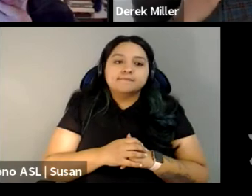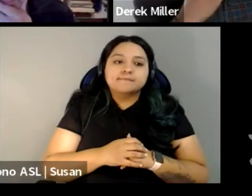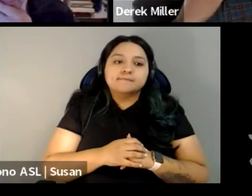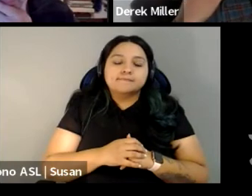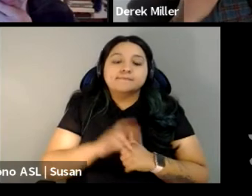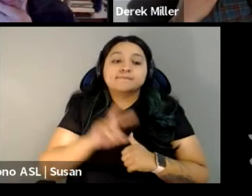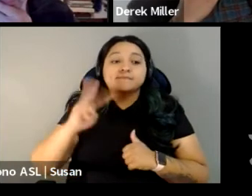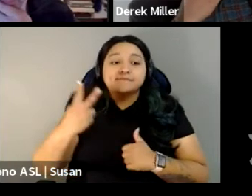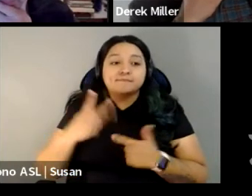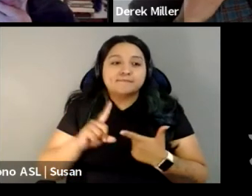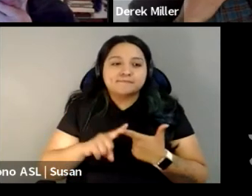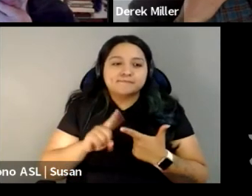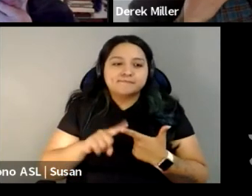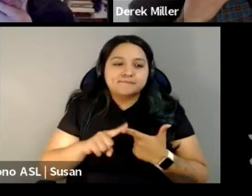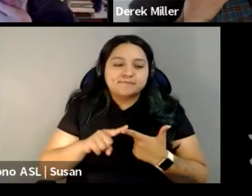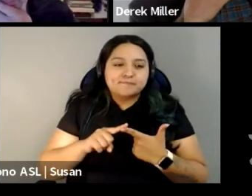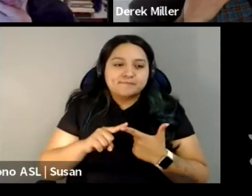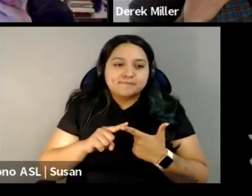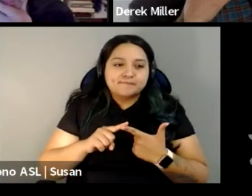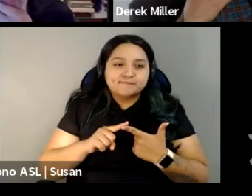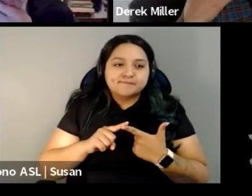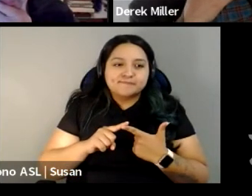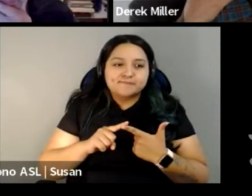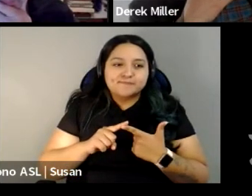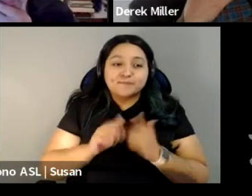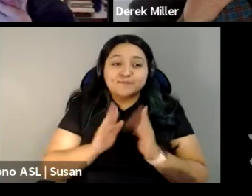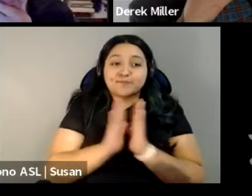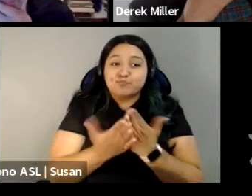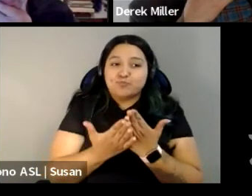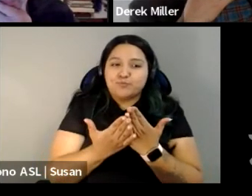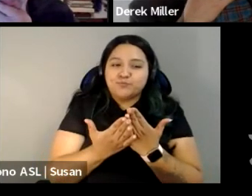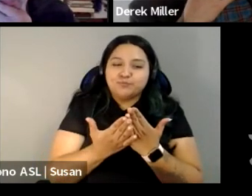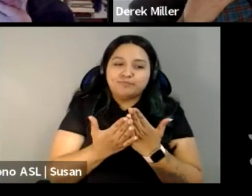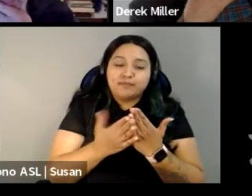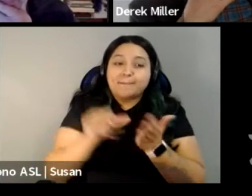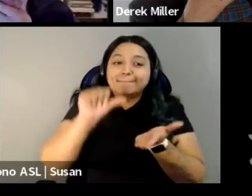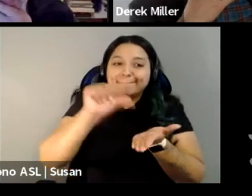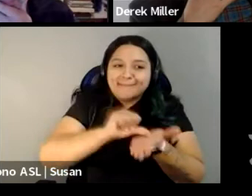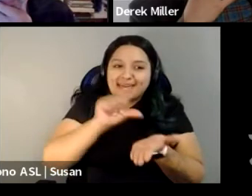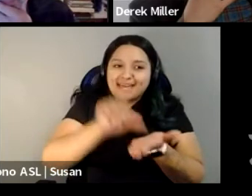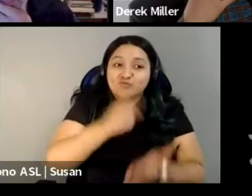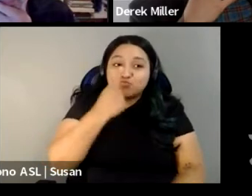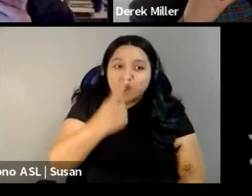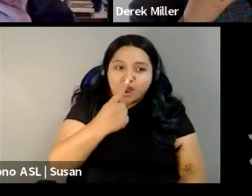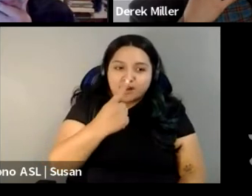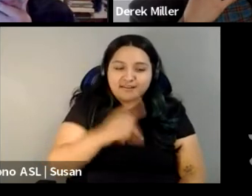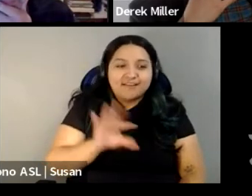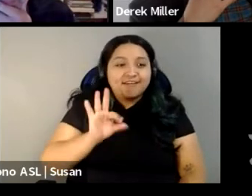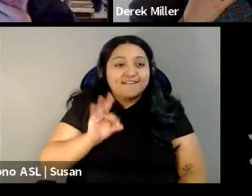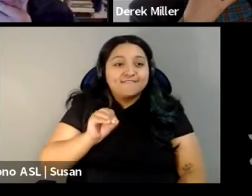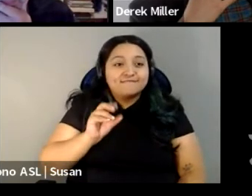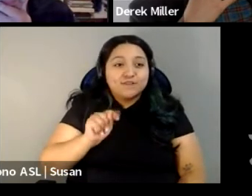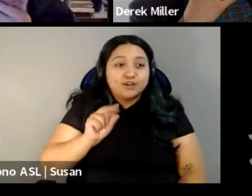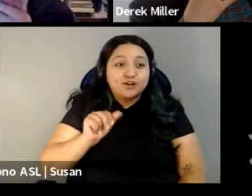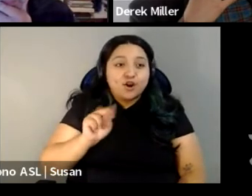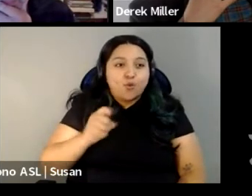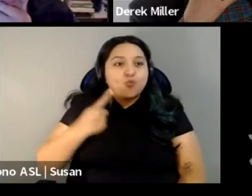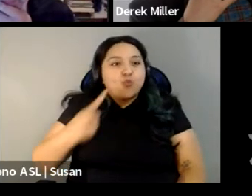two, early in the book, right? This is literally page one, footnote one. I love a